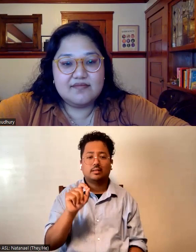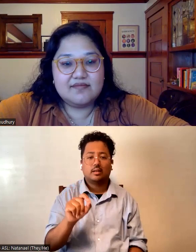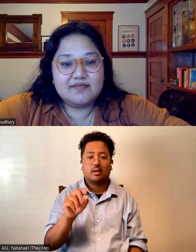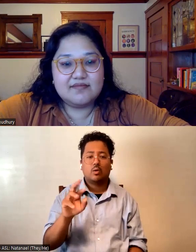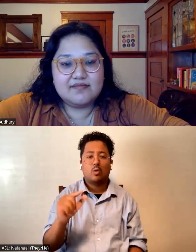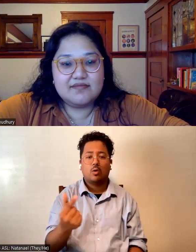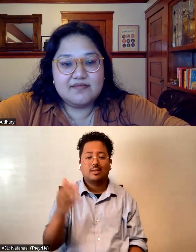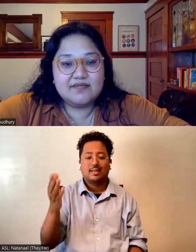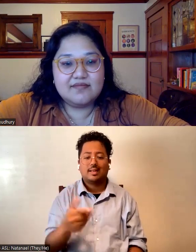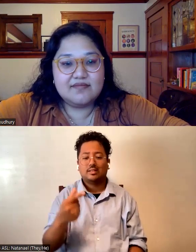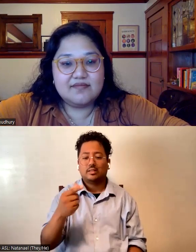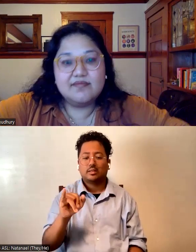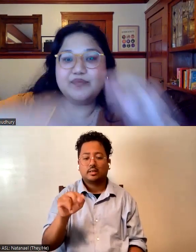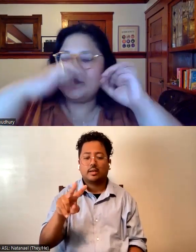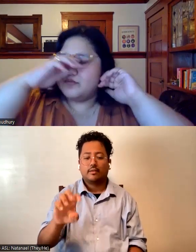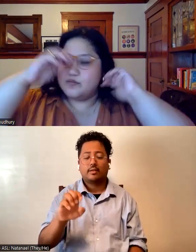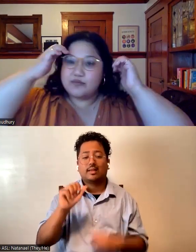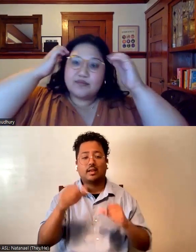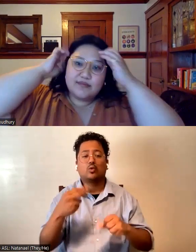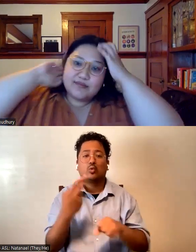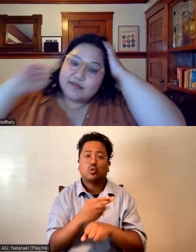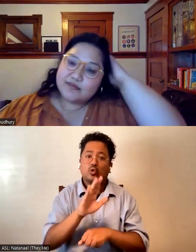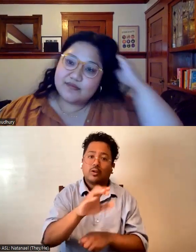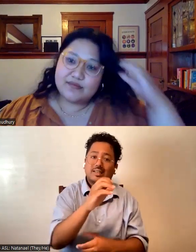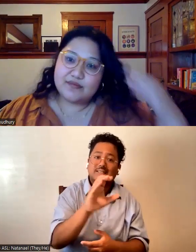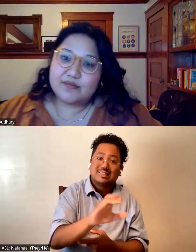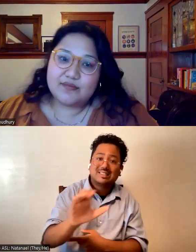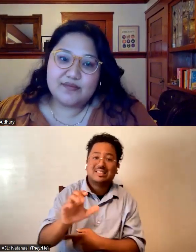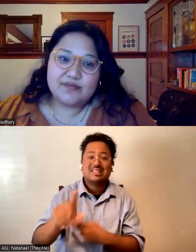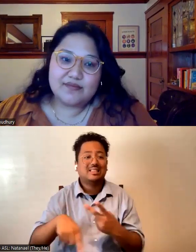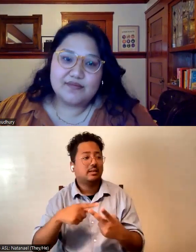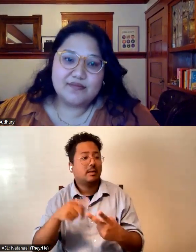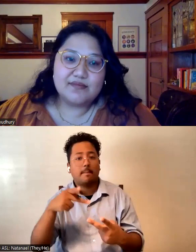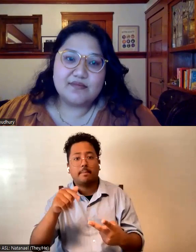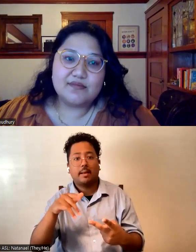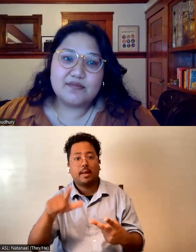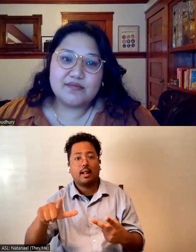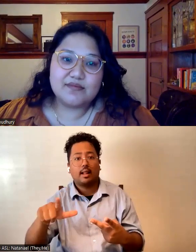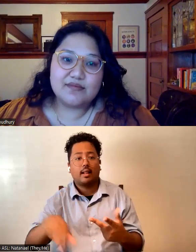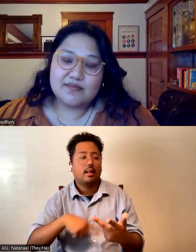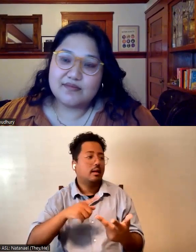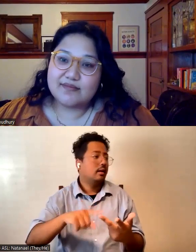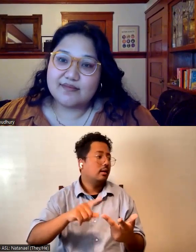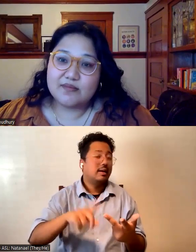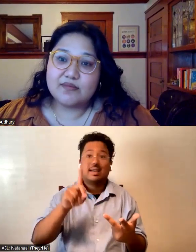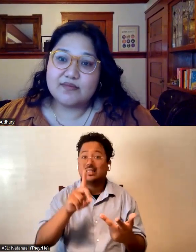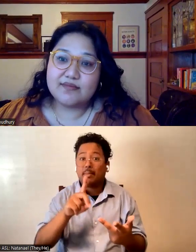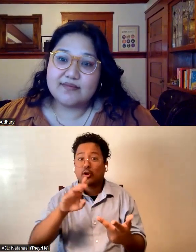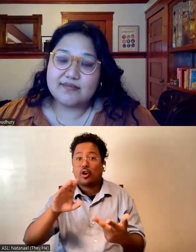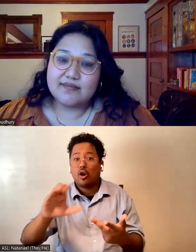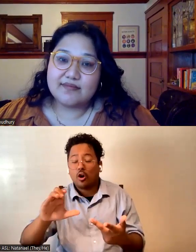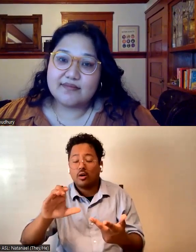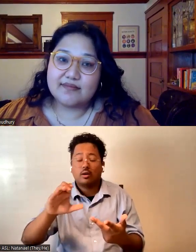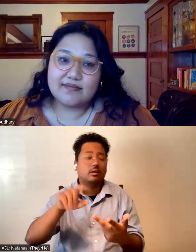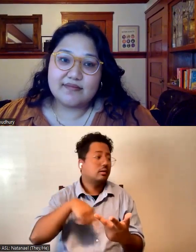by credit card or debit card there. You can also give by PayPal there, and there's other information about other kinds of long-term